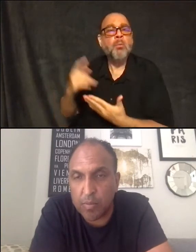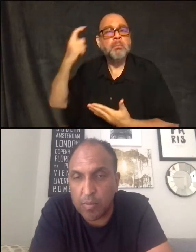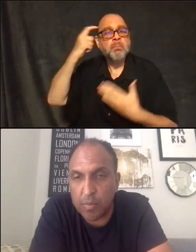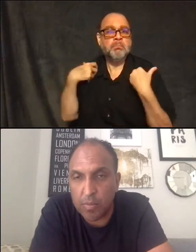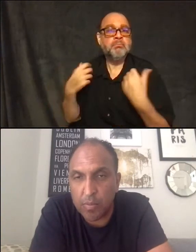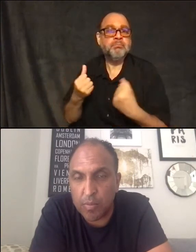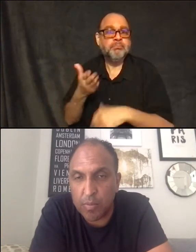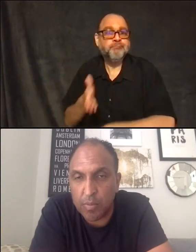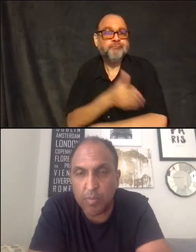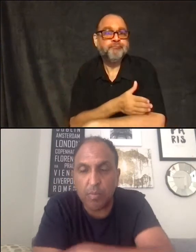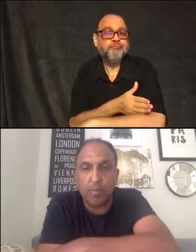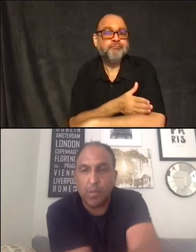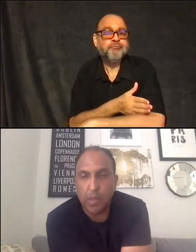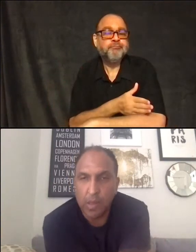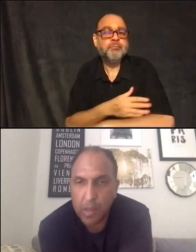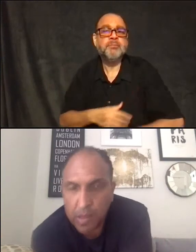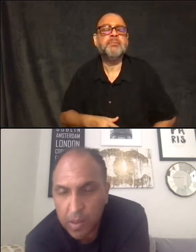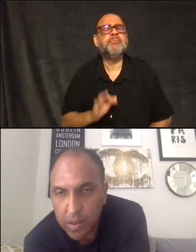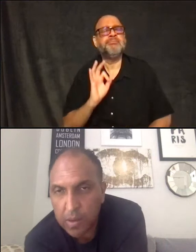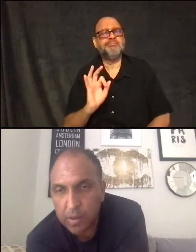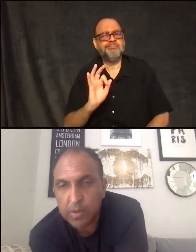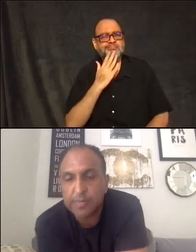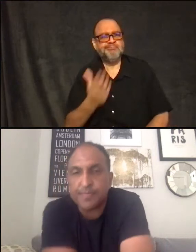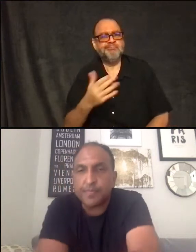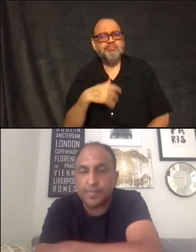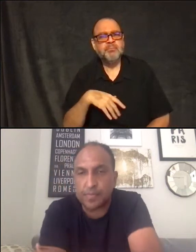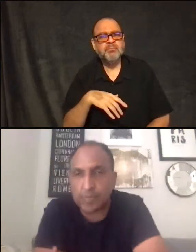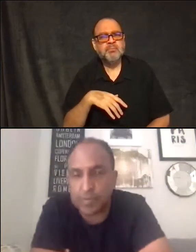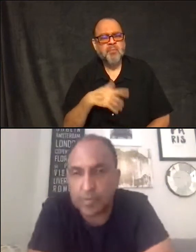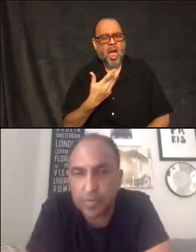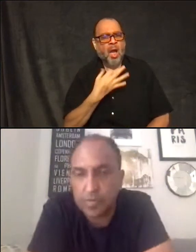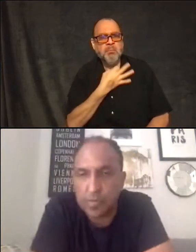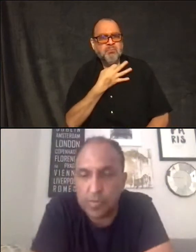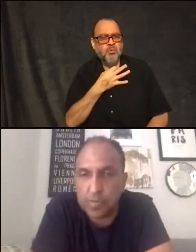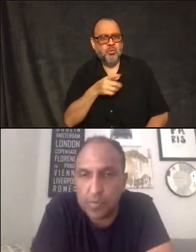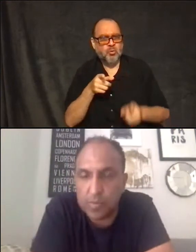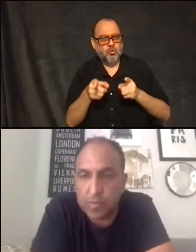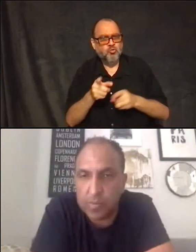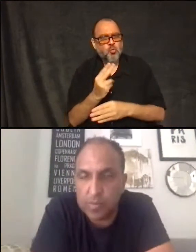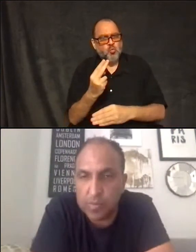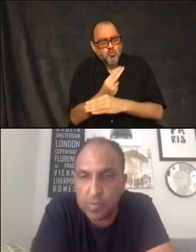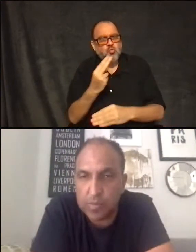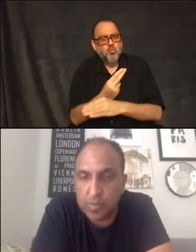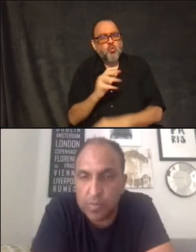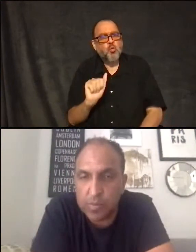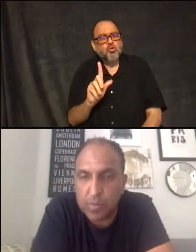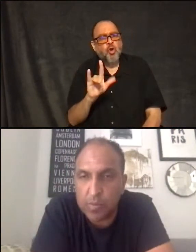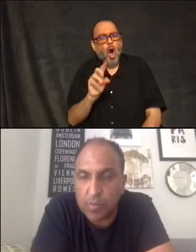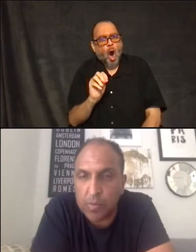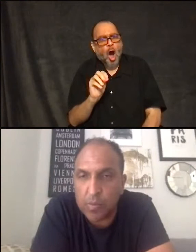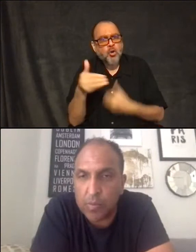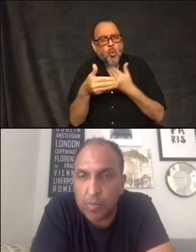sharing. I'm curious, like, do you use audio rooms yourself? I think you alluded to it, both of you alluded to it, like itself as a form of therapy.